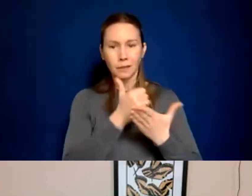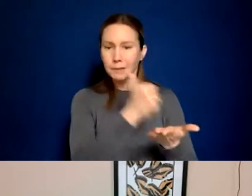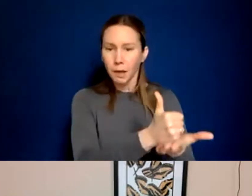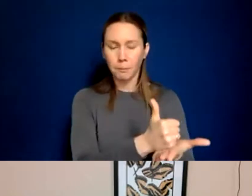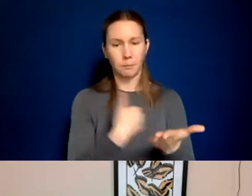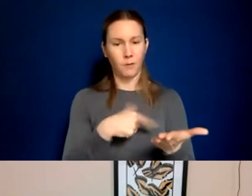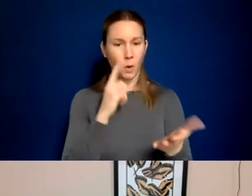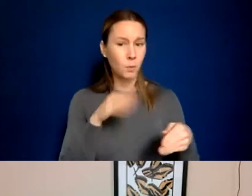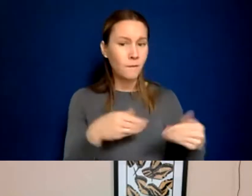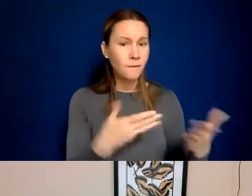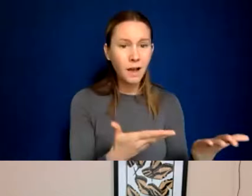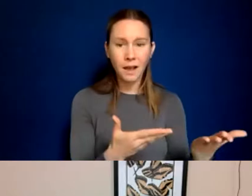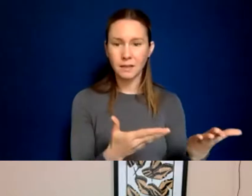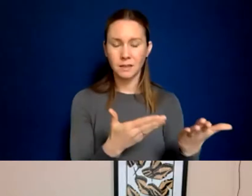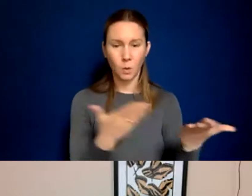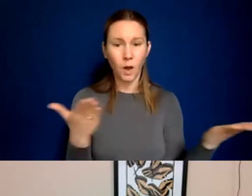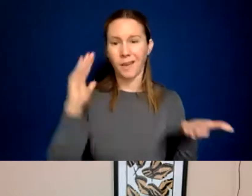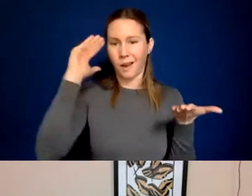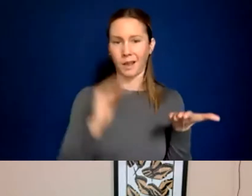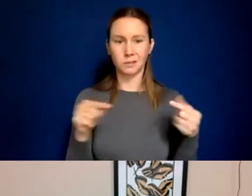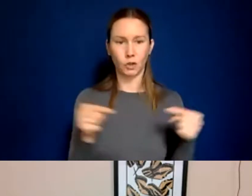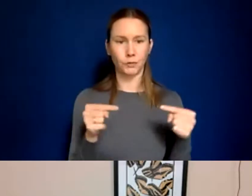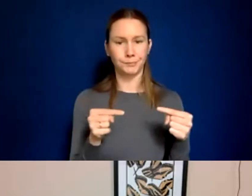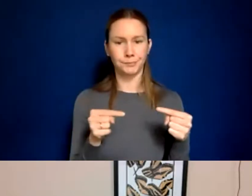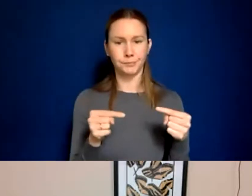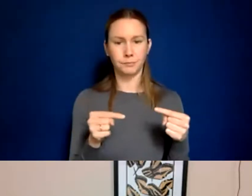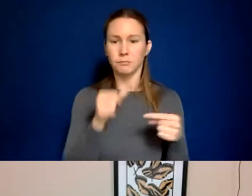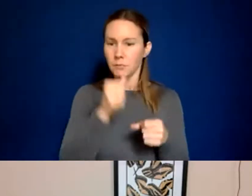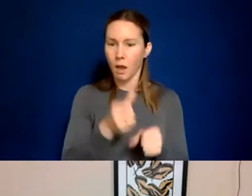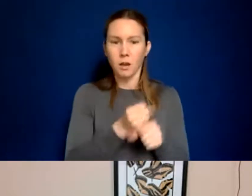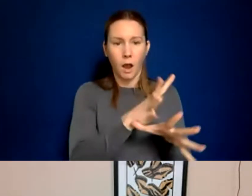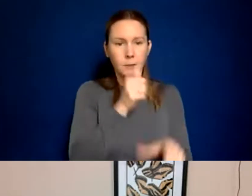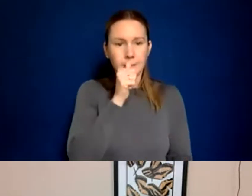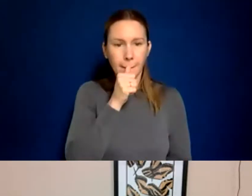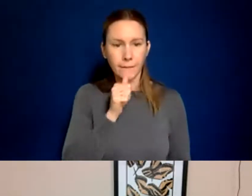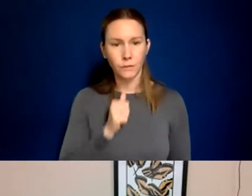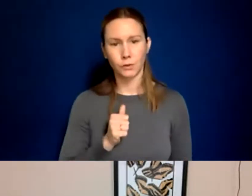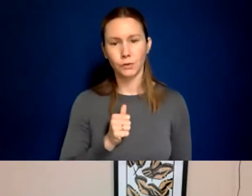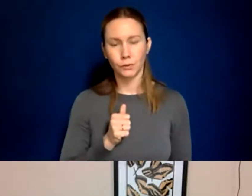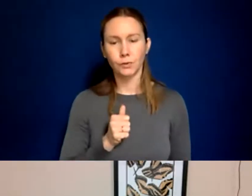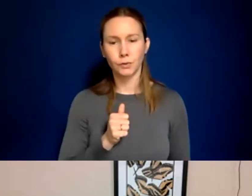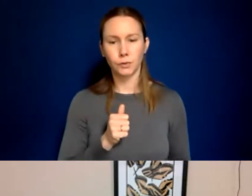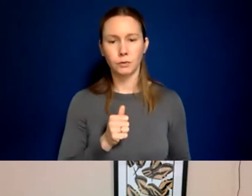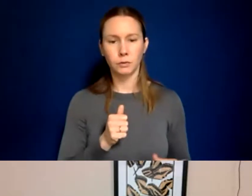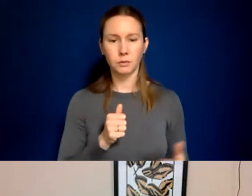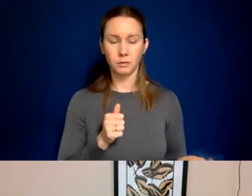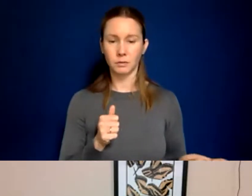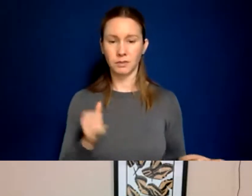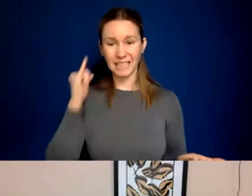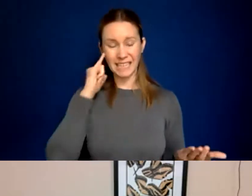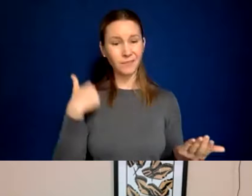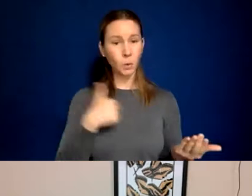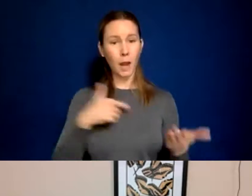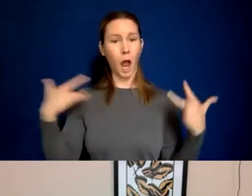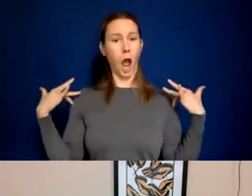provide or should not bring more harm, should not cause suffering. So, okay, we could be hands off and let the